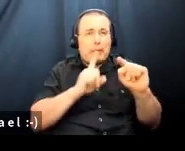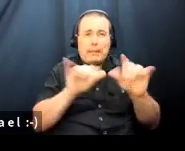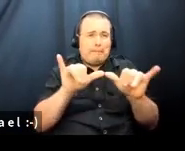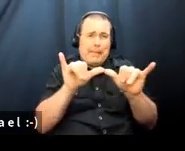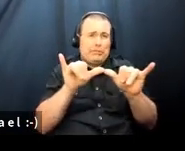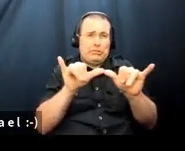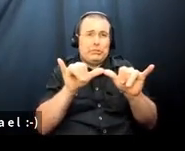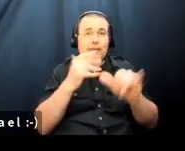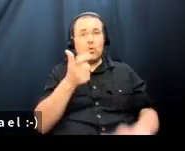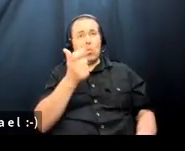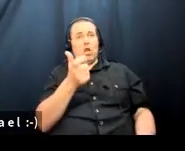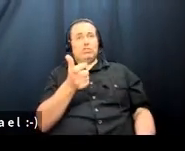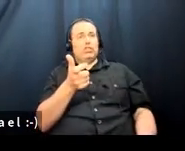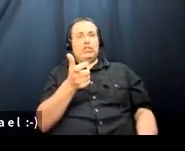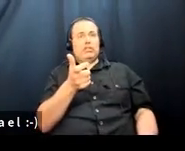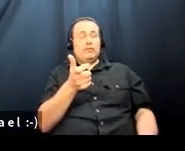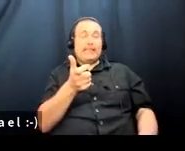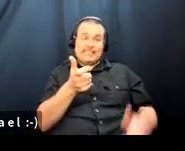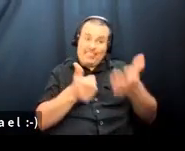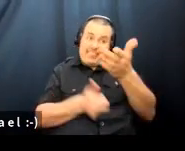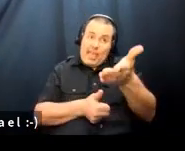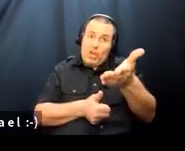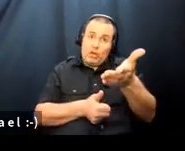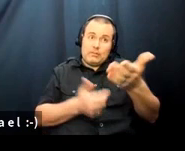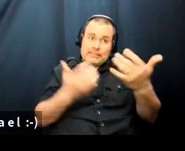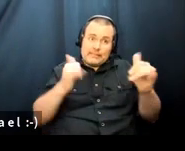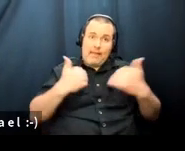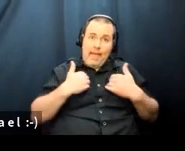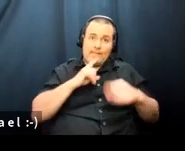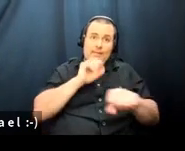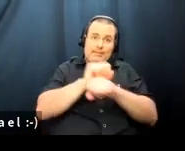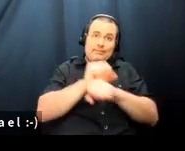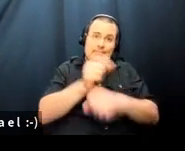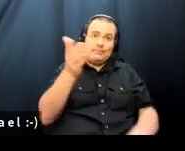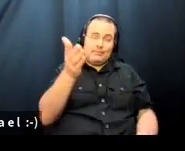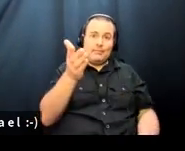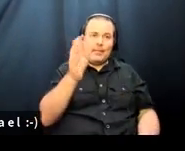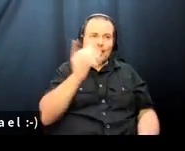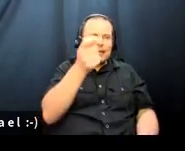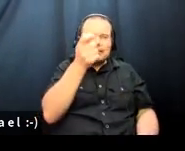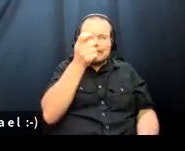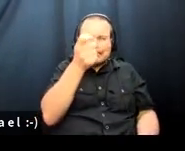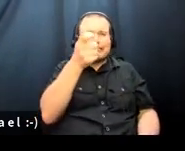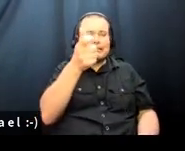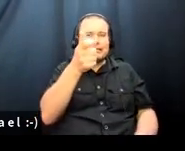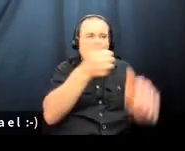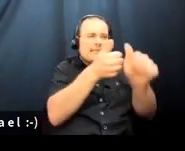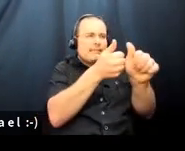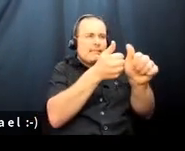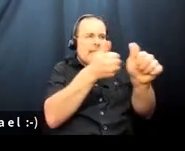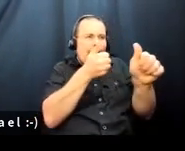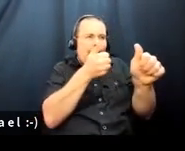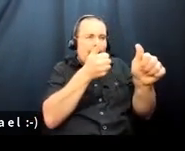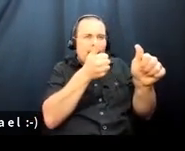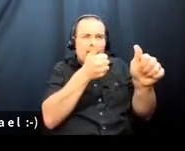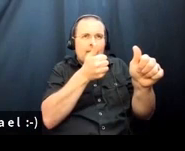you were watching it is there. And that slight delay makes neural